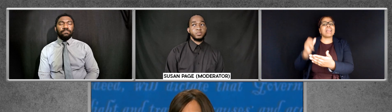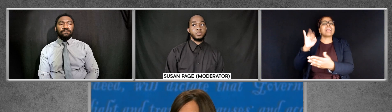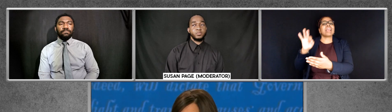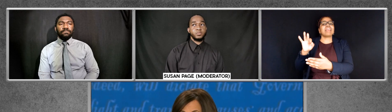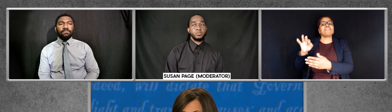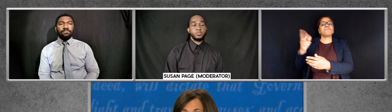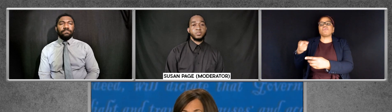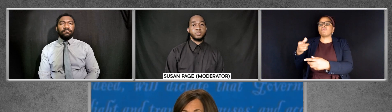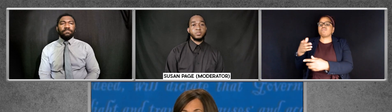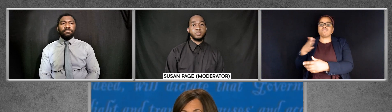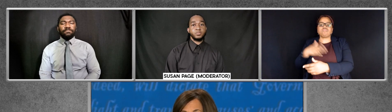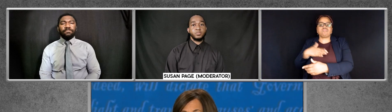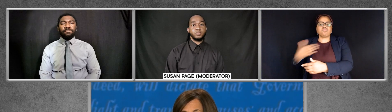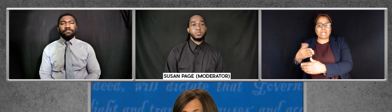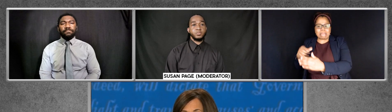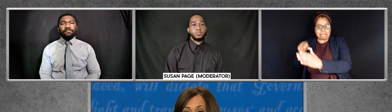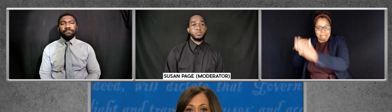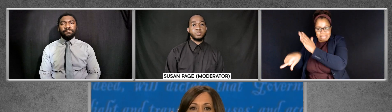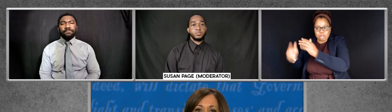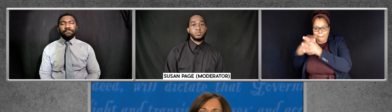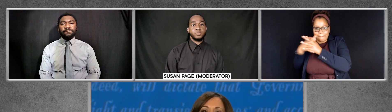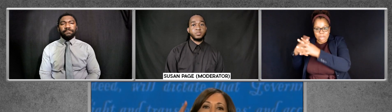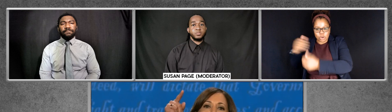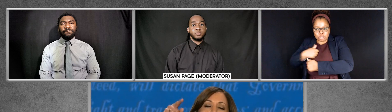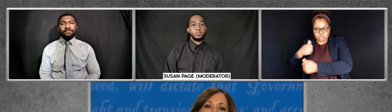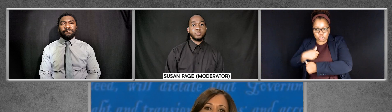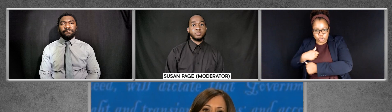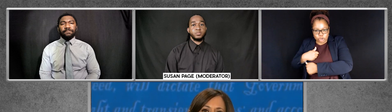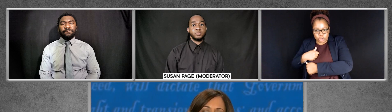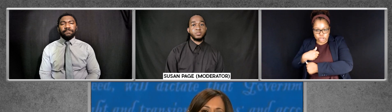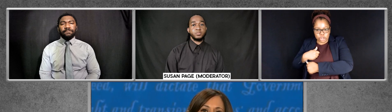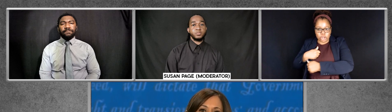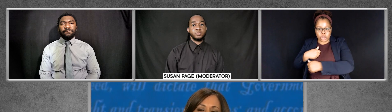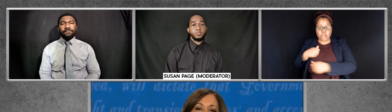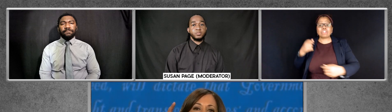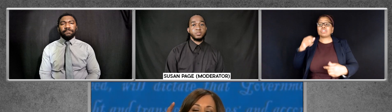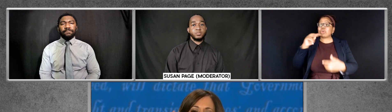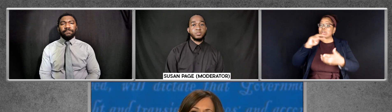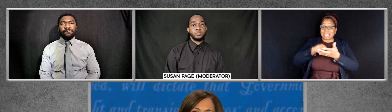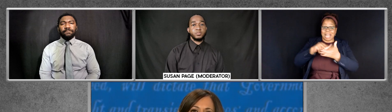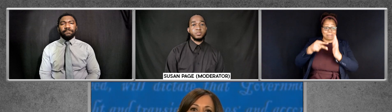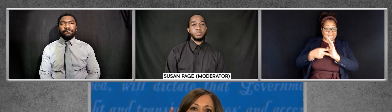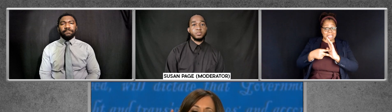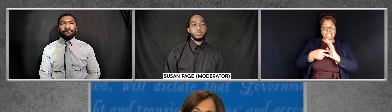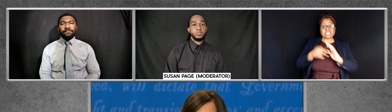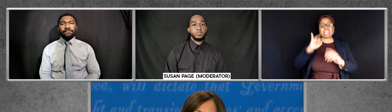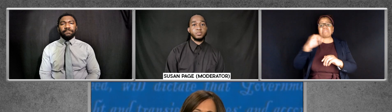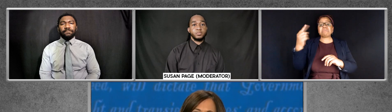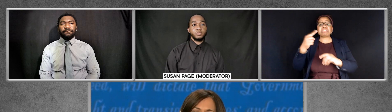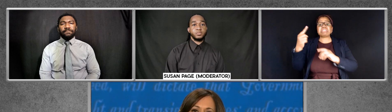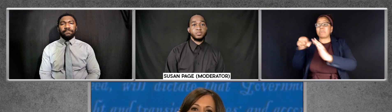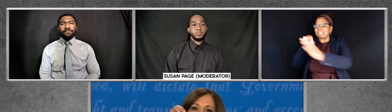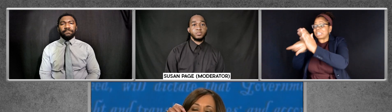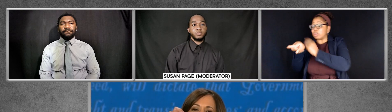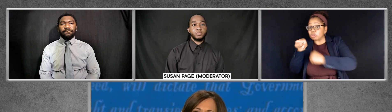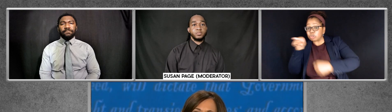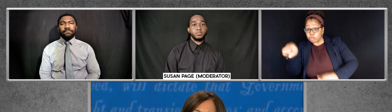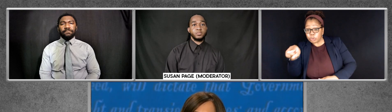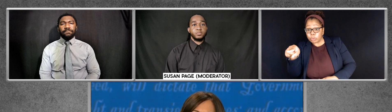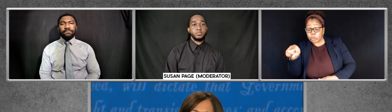soldiers. And you know what a bounty is? It's somebody puts a price on your head and they will pay it if you are killed.